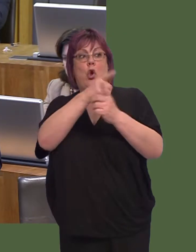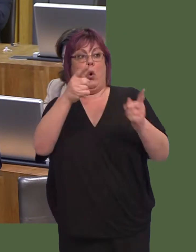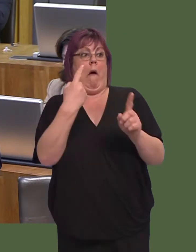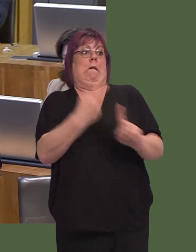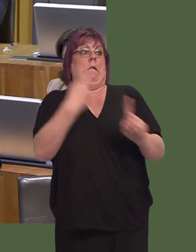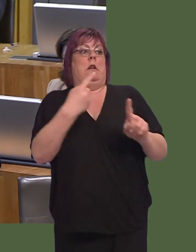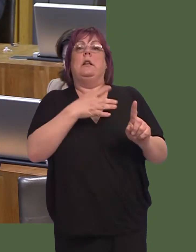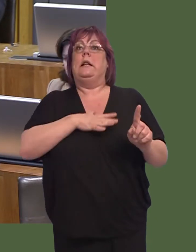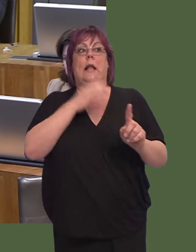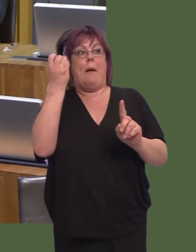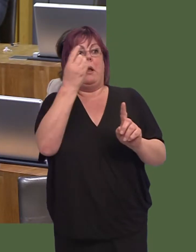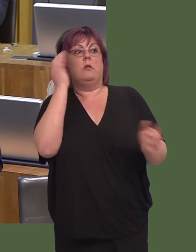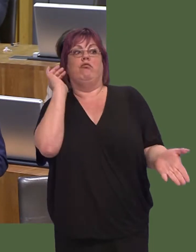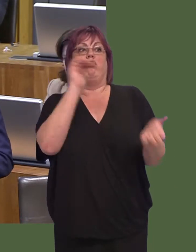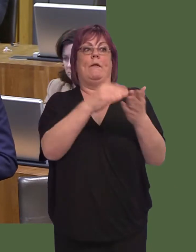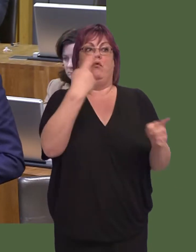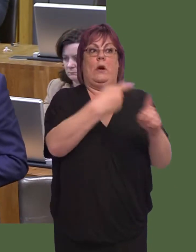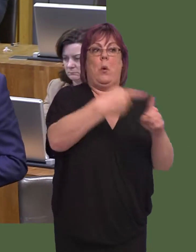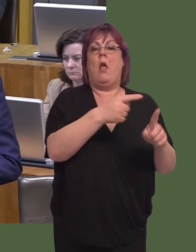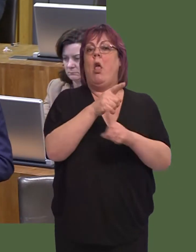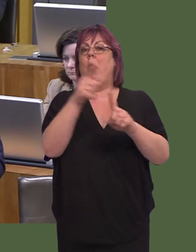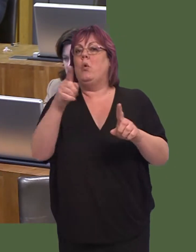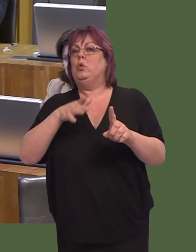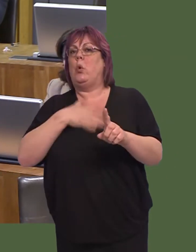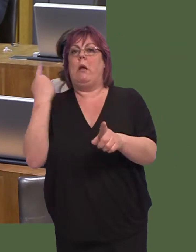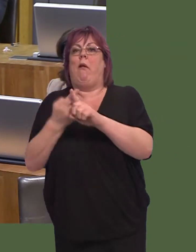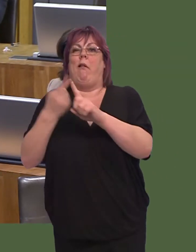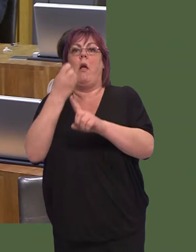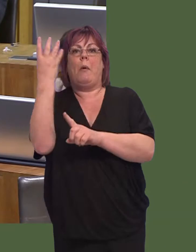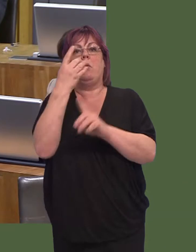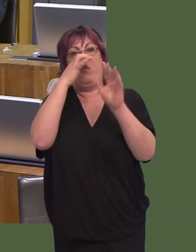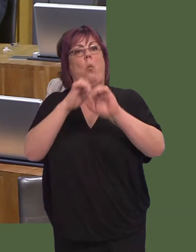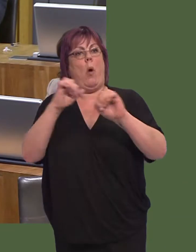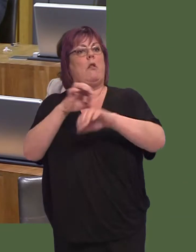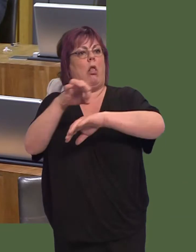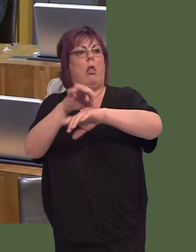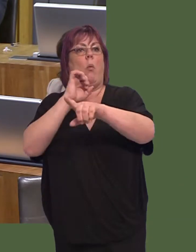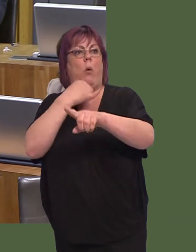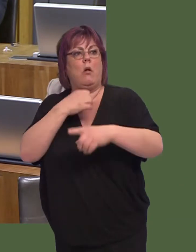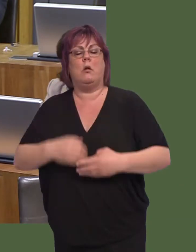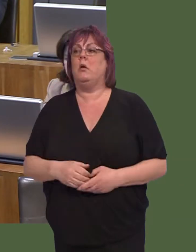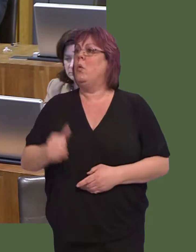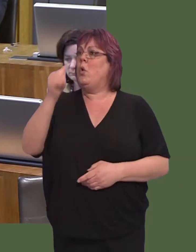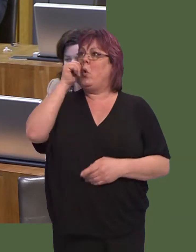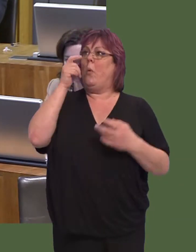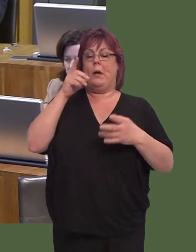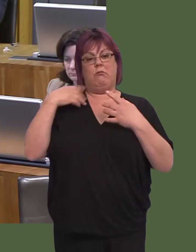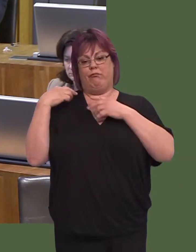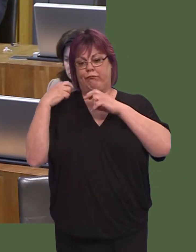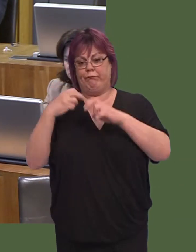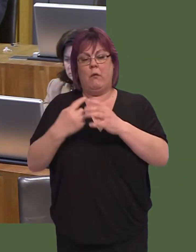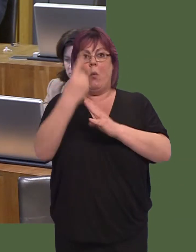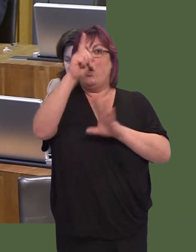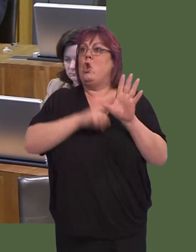an ambulance. We know that ambulance response times have improved greatly over the past few months, and indeed now for more than a